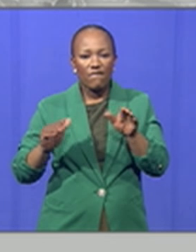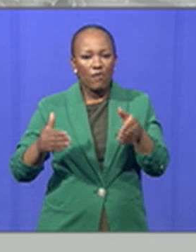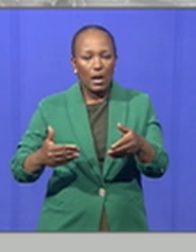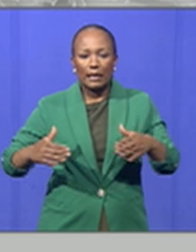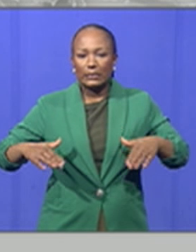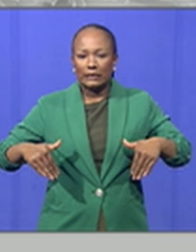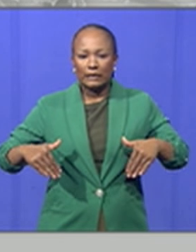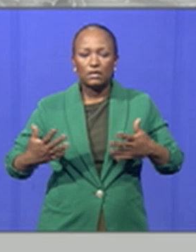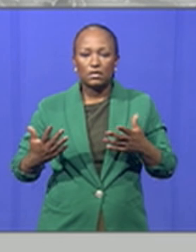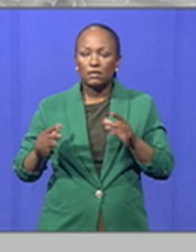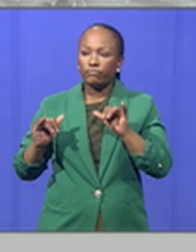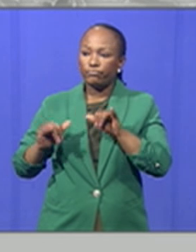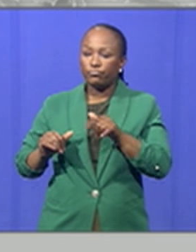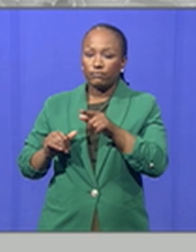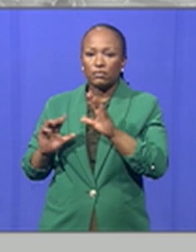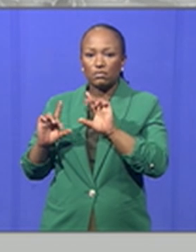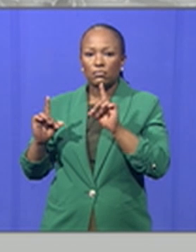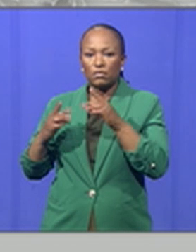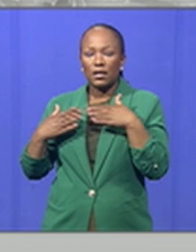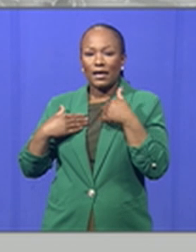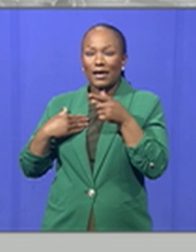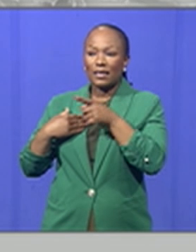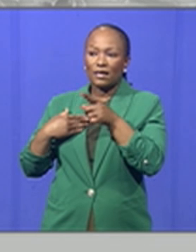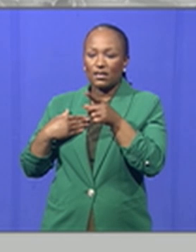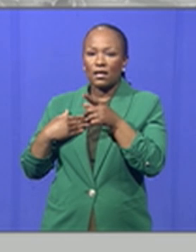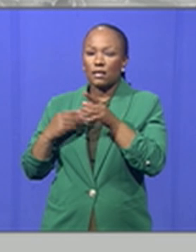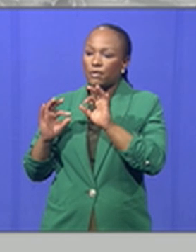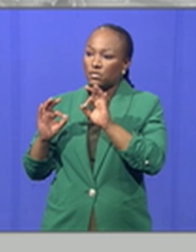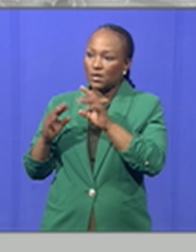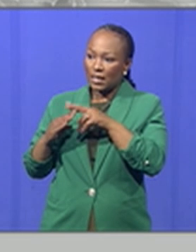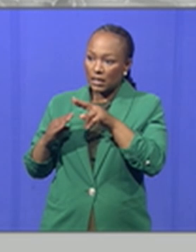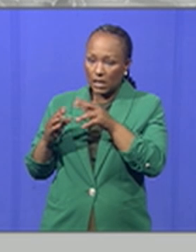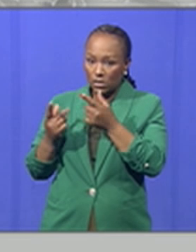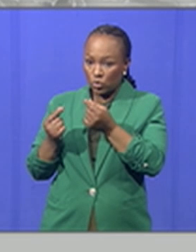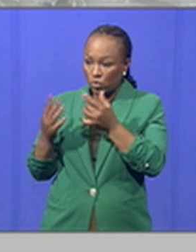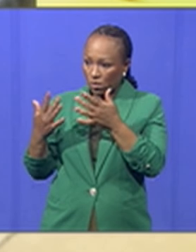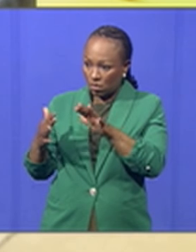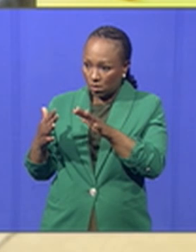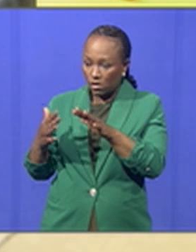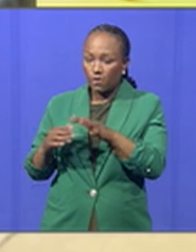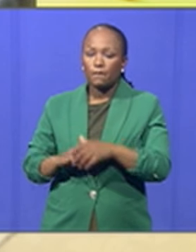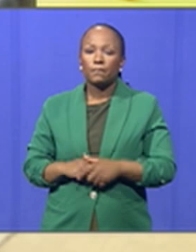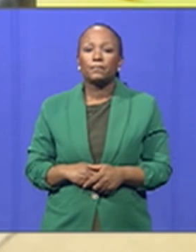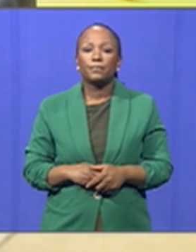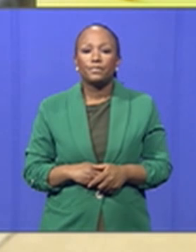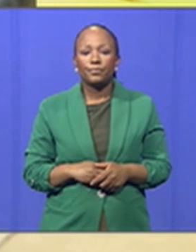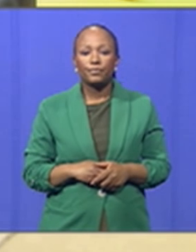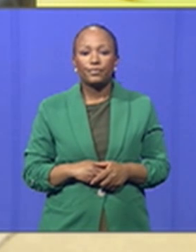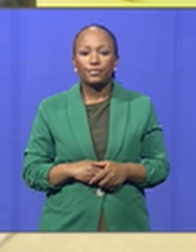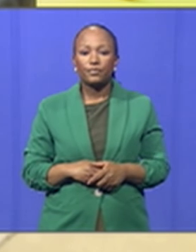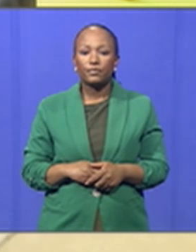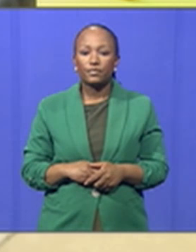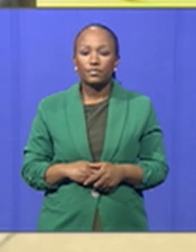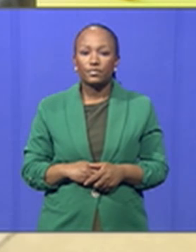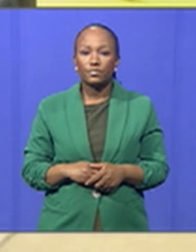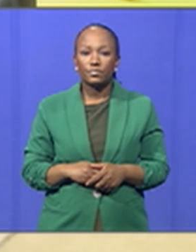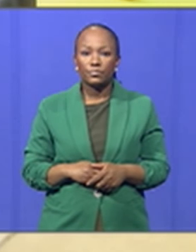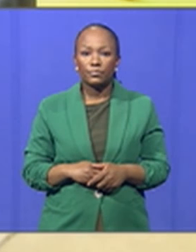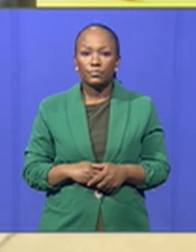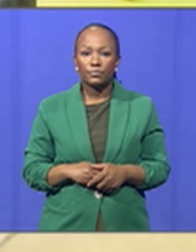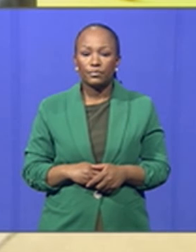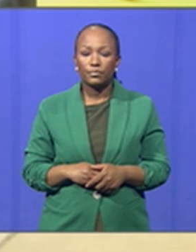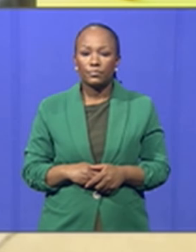ka ge ba emetše gore kgoro ya tša maphelo e rume ka diteko tša ka morago ga lehu. Ke ba tseba Maboa, ditabeng